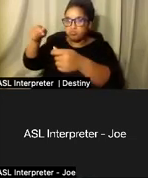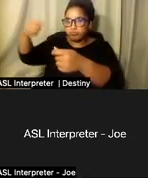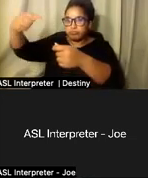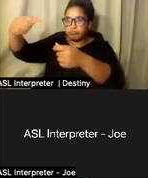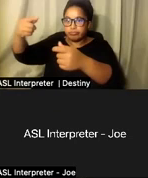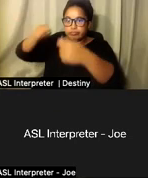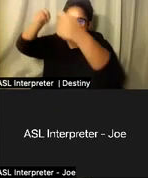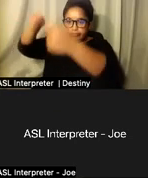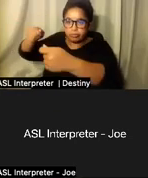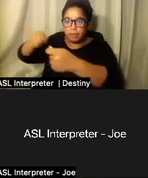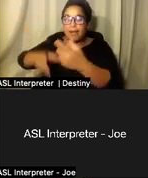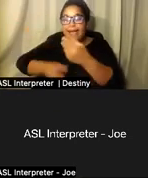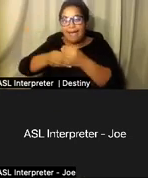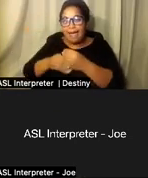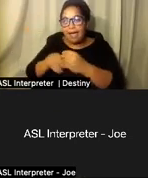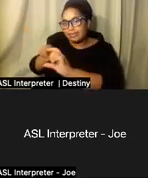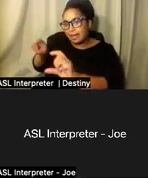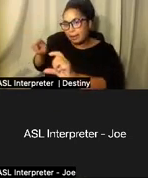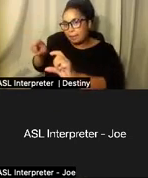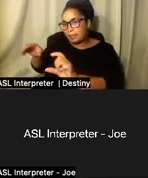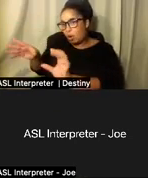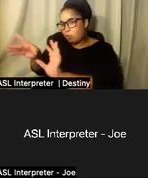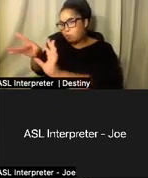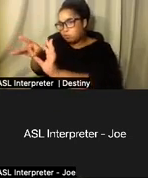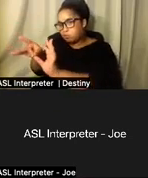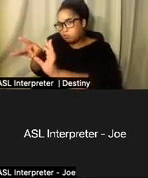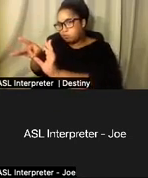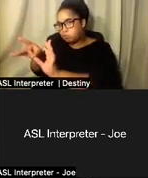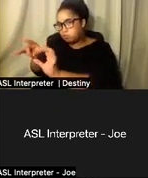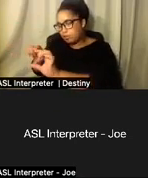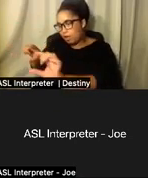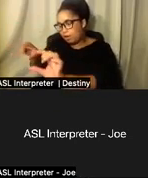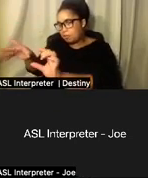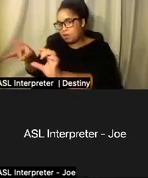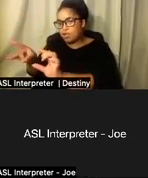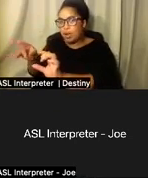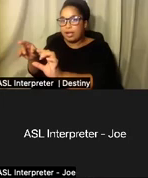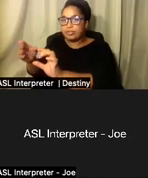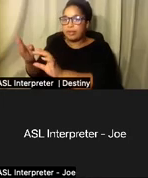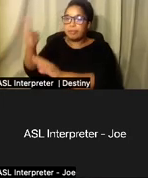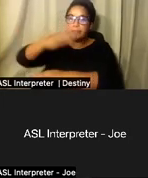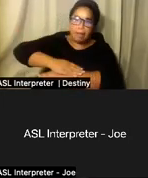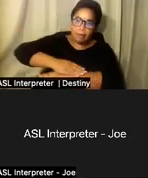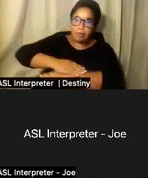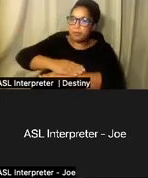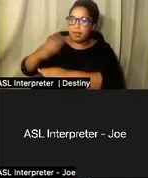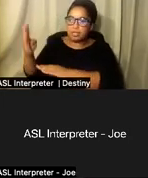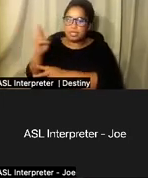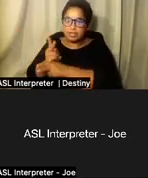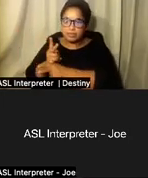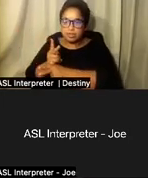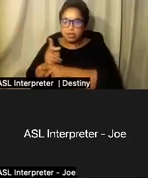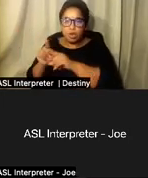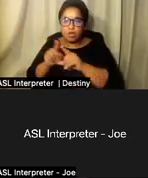at the bottom, not only. Correct. So that keeps the little picture from popping off the nail, and it keeps your